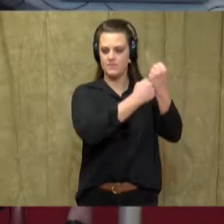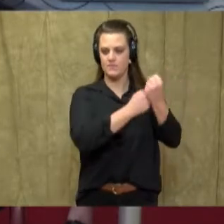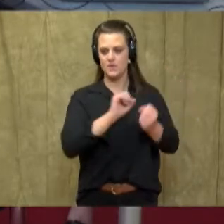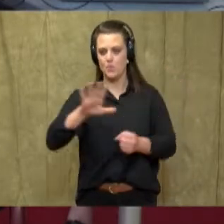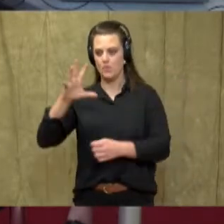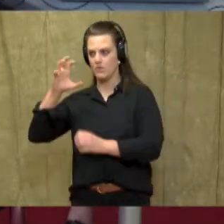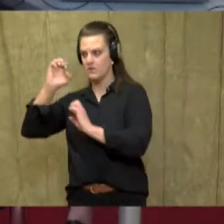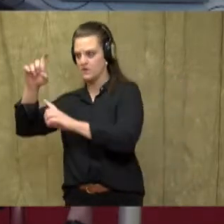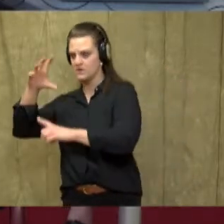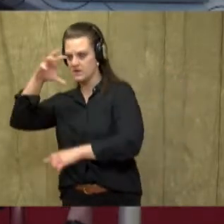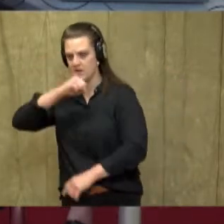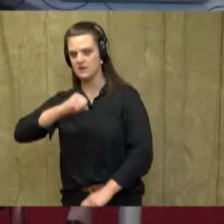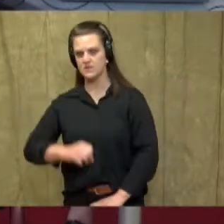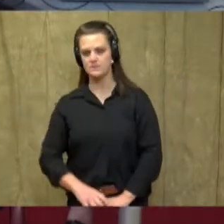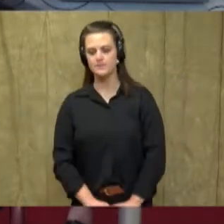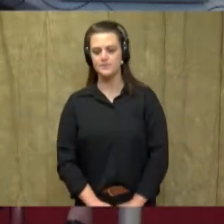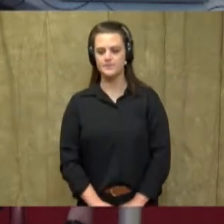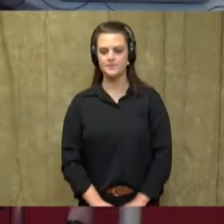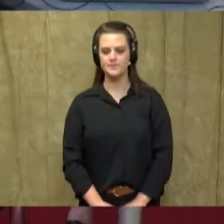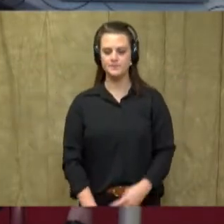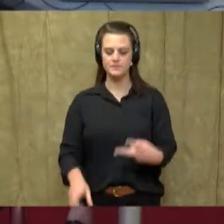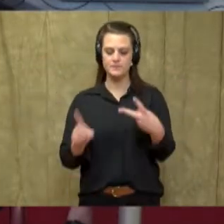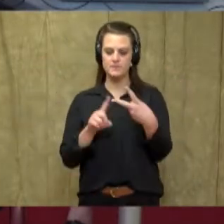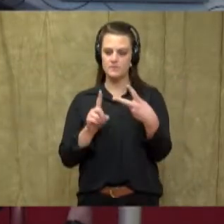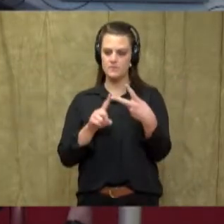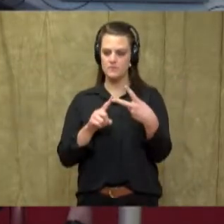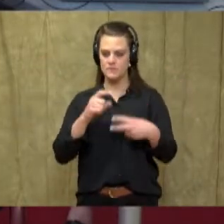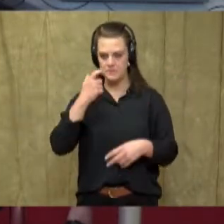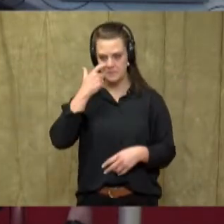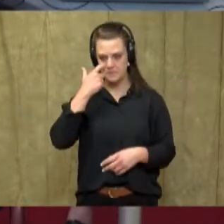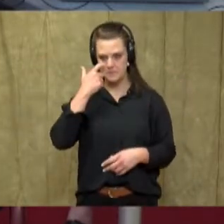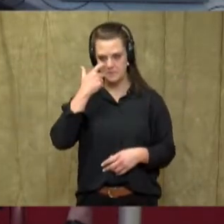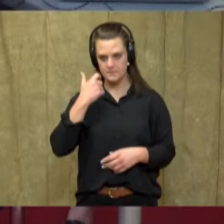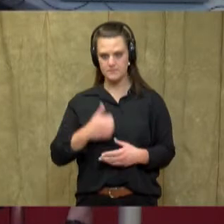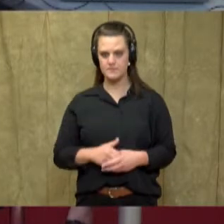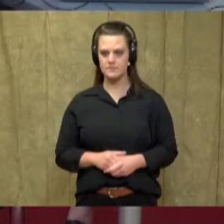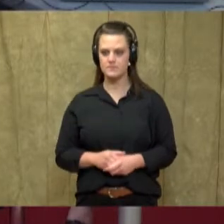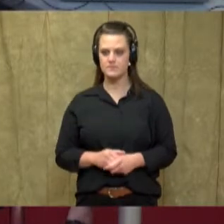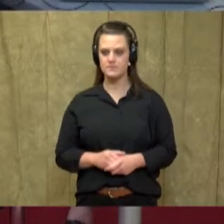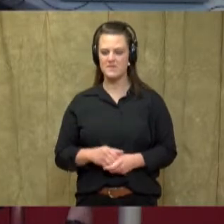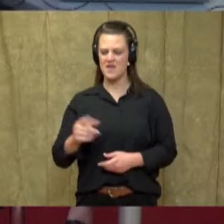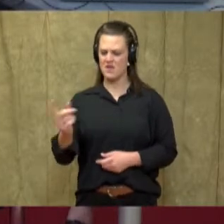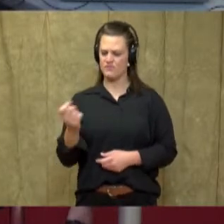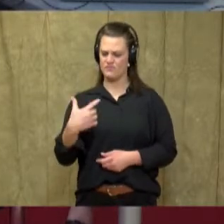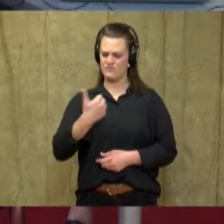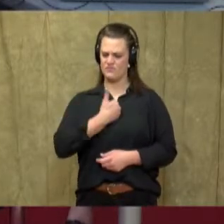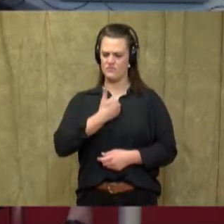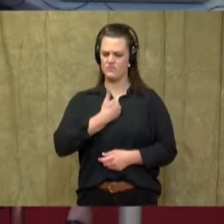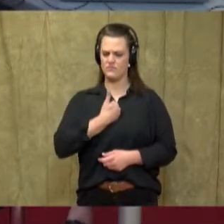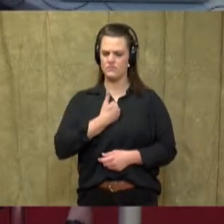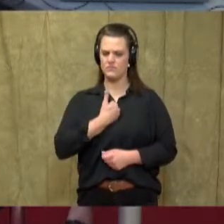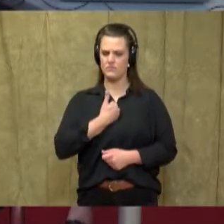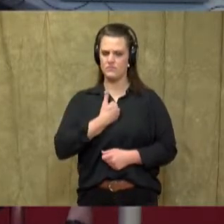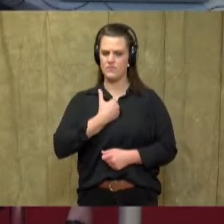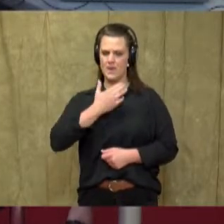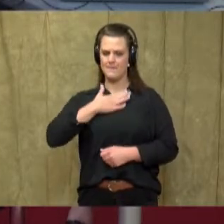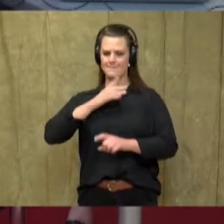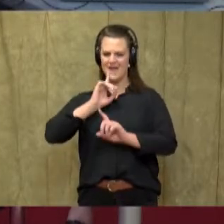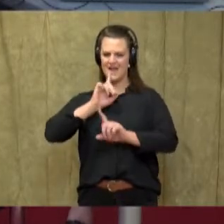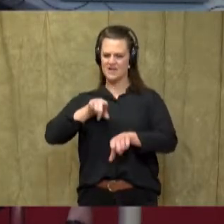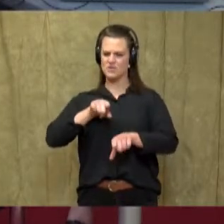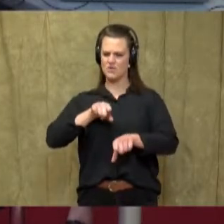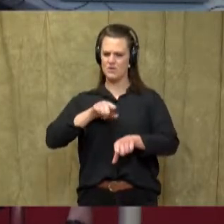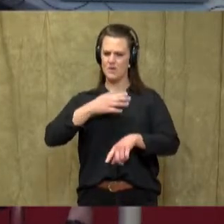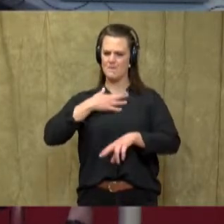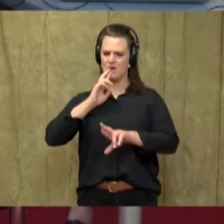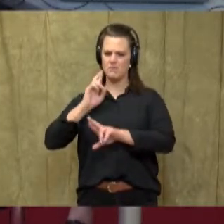text. And then secondly, you have to ask yourself, does my answer, does